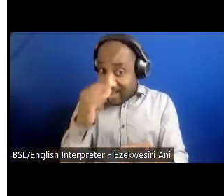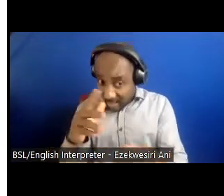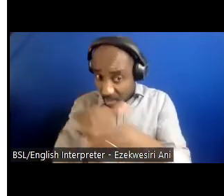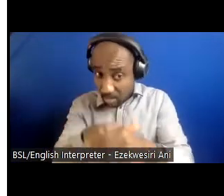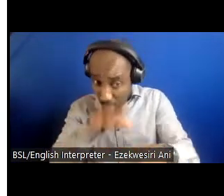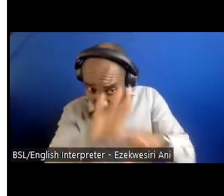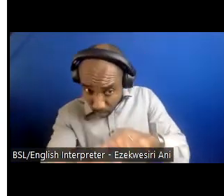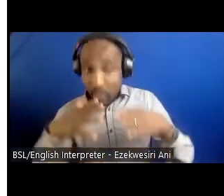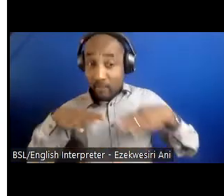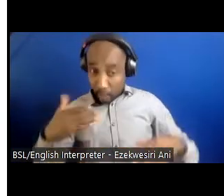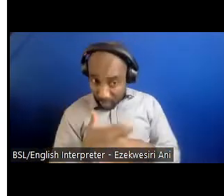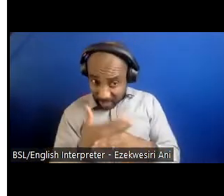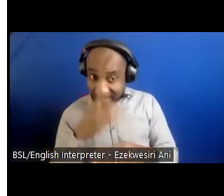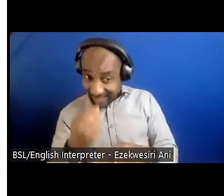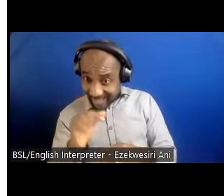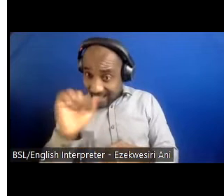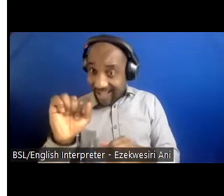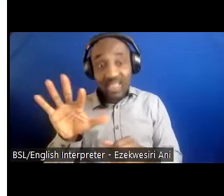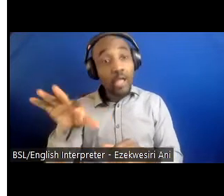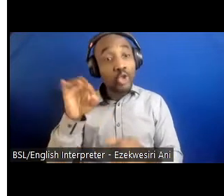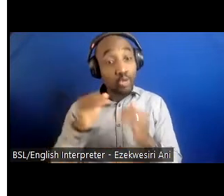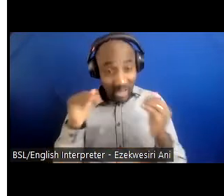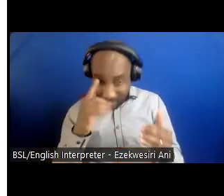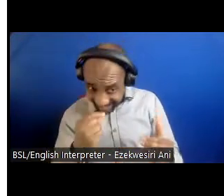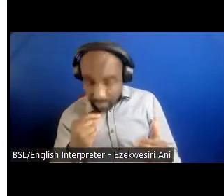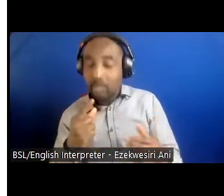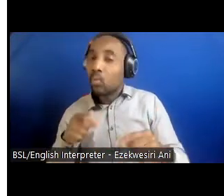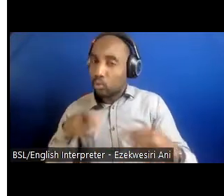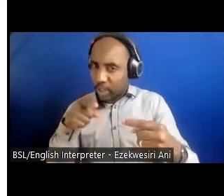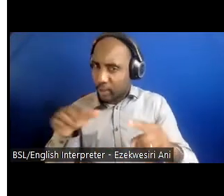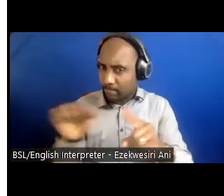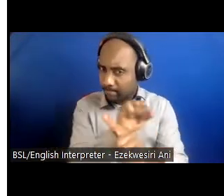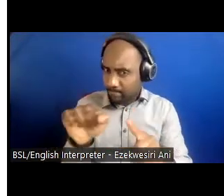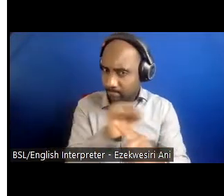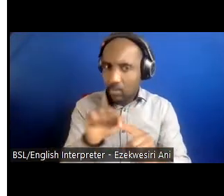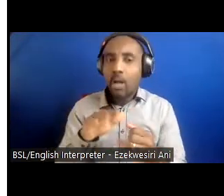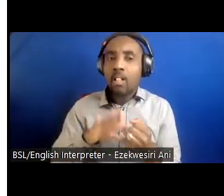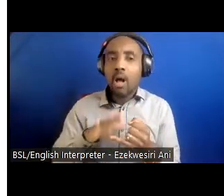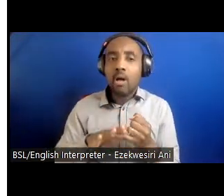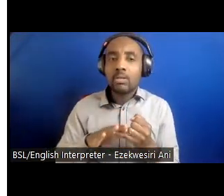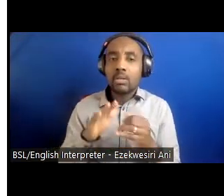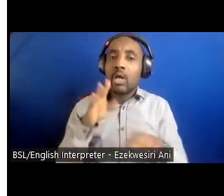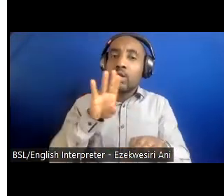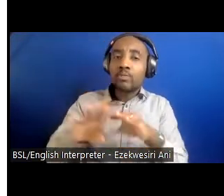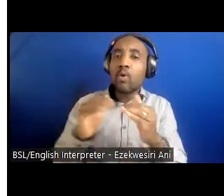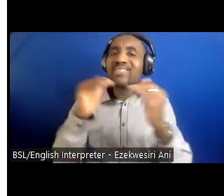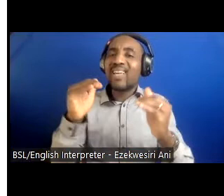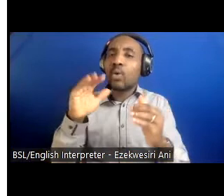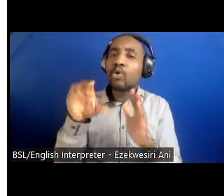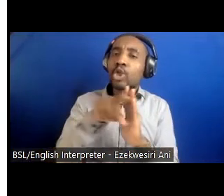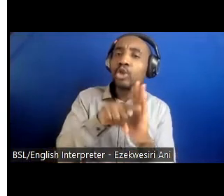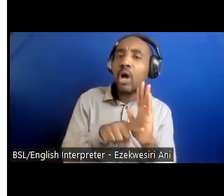and physical activity at their chosen level. And finally, we will continue with our Sporting Equals Charter to help the